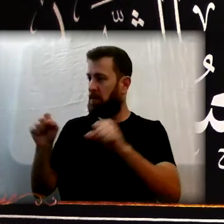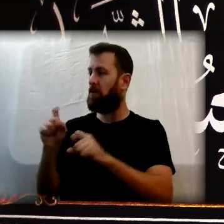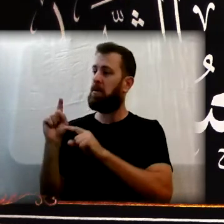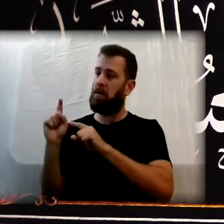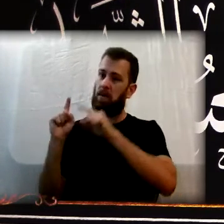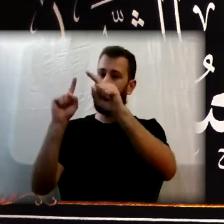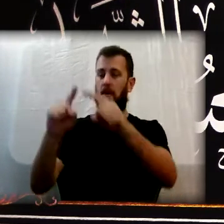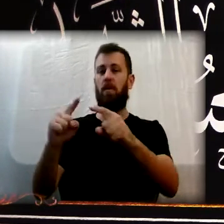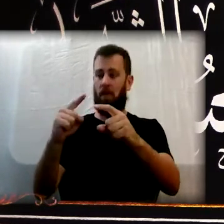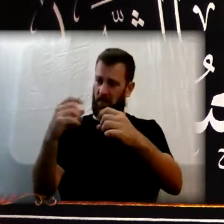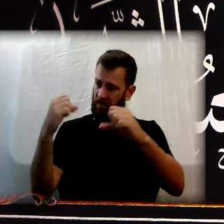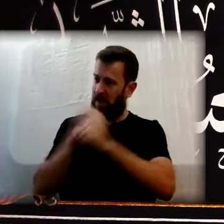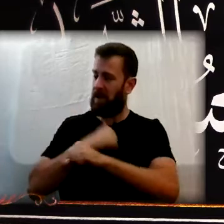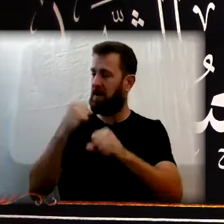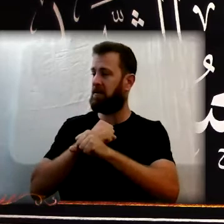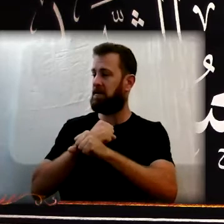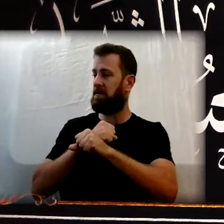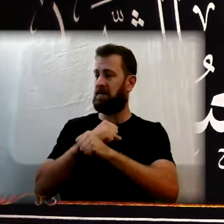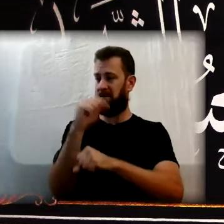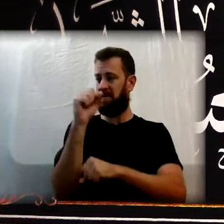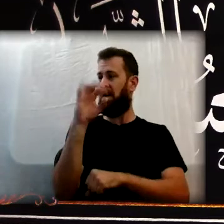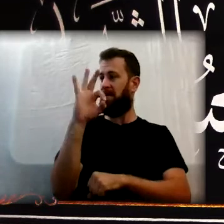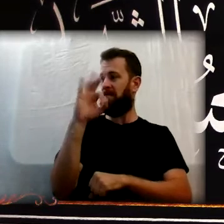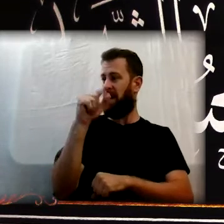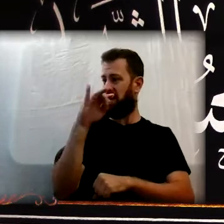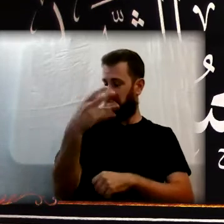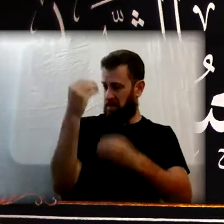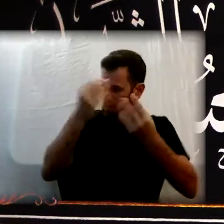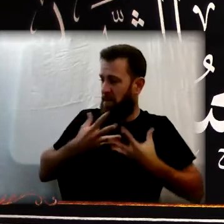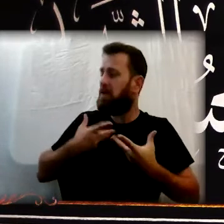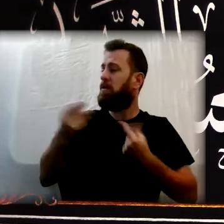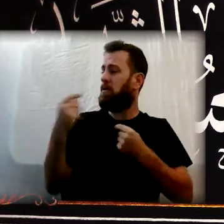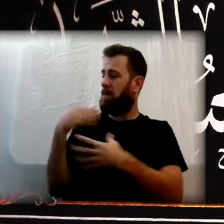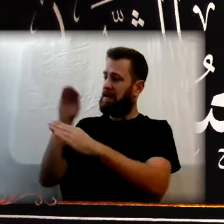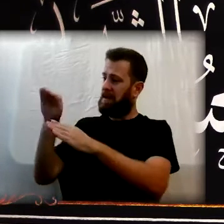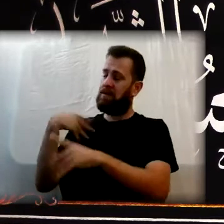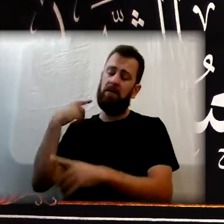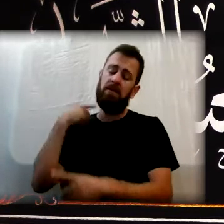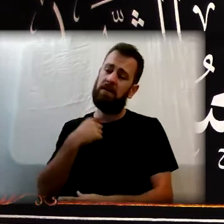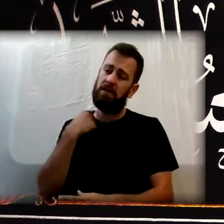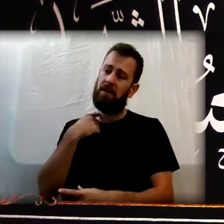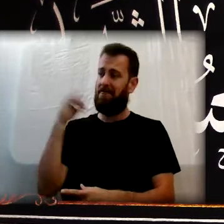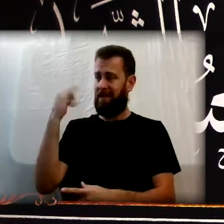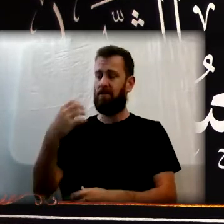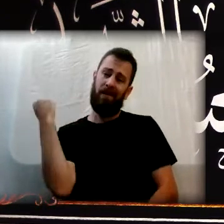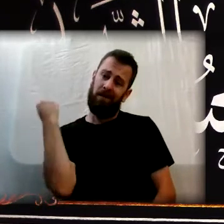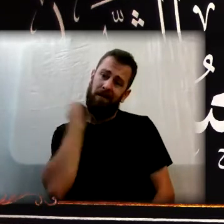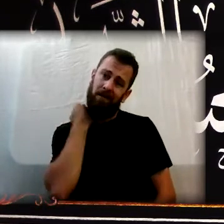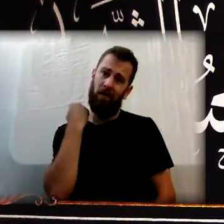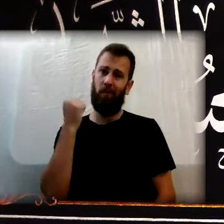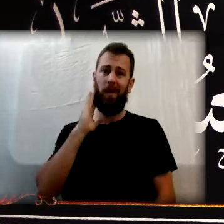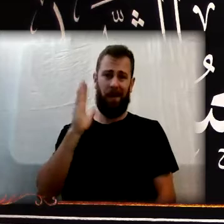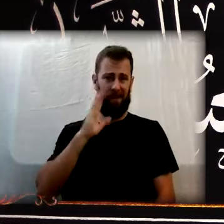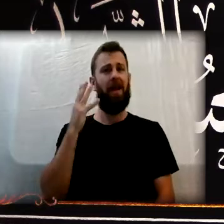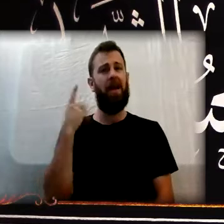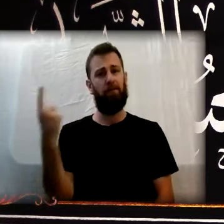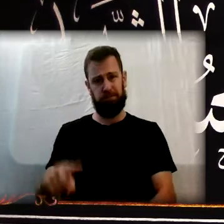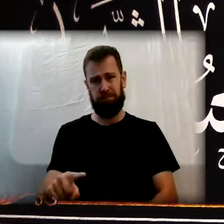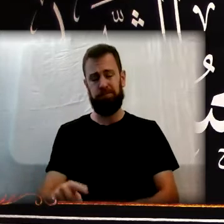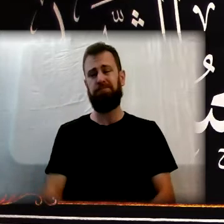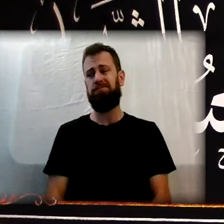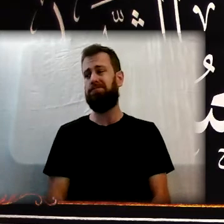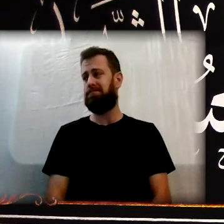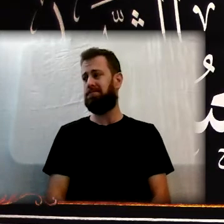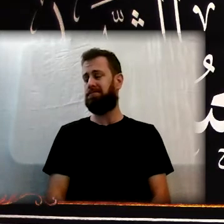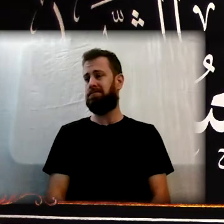battlefield, kiss his neck on my behalf, for this is where the dagger will fall. Ajrukum